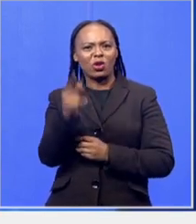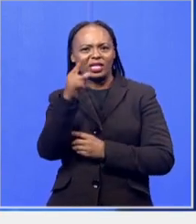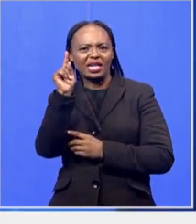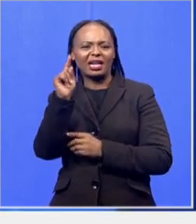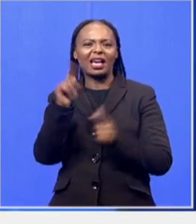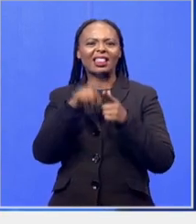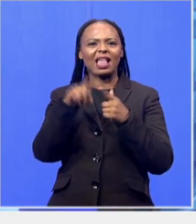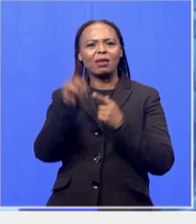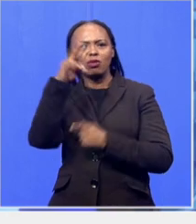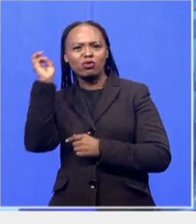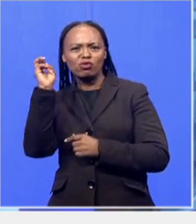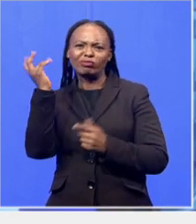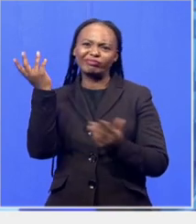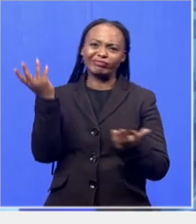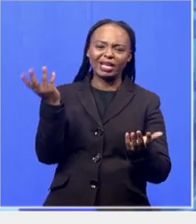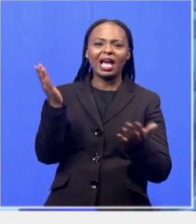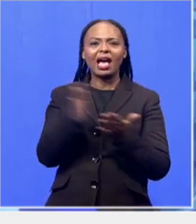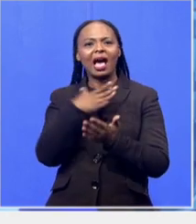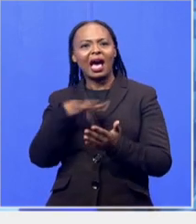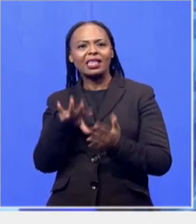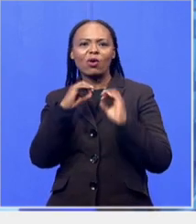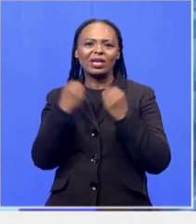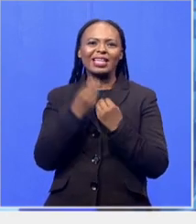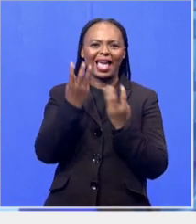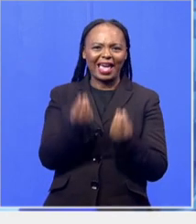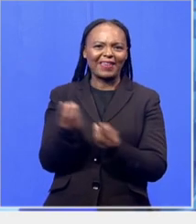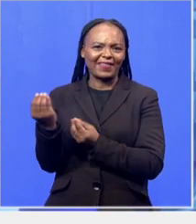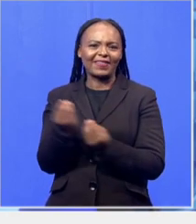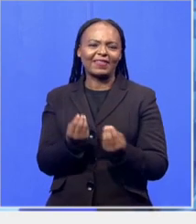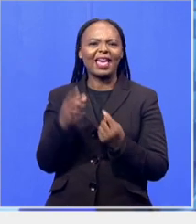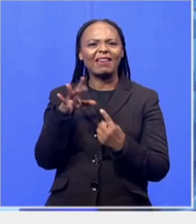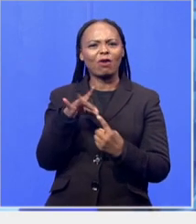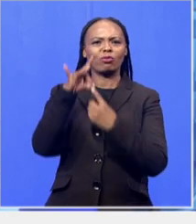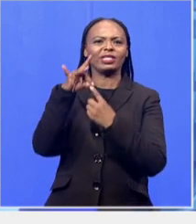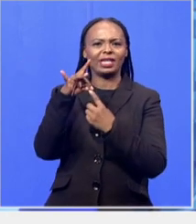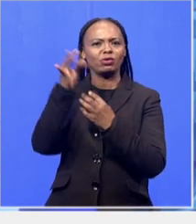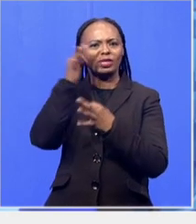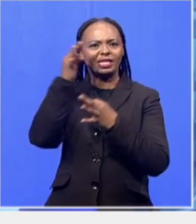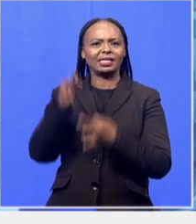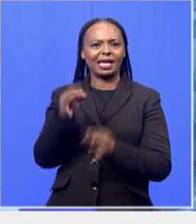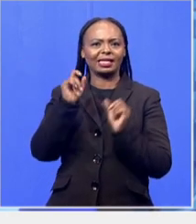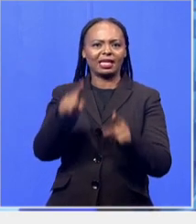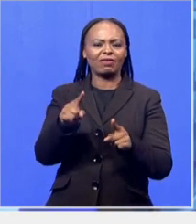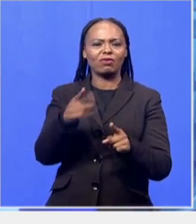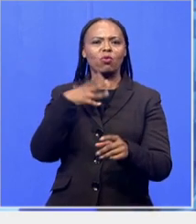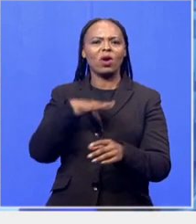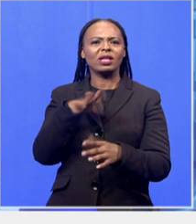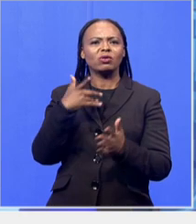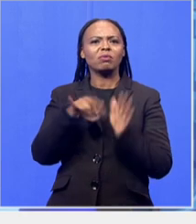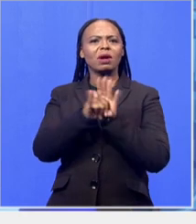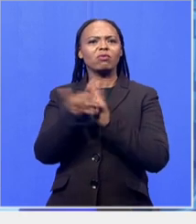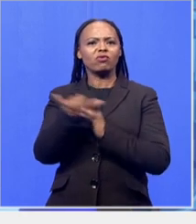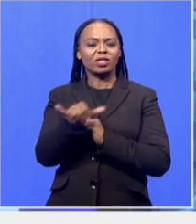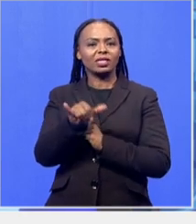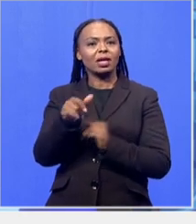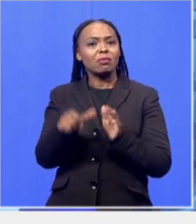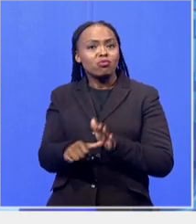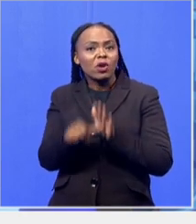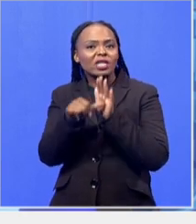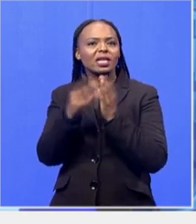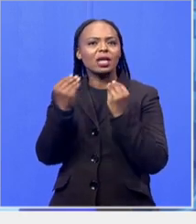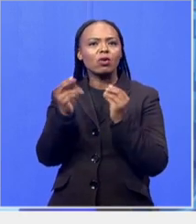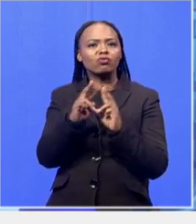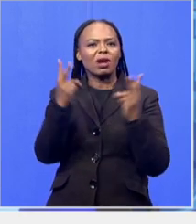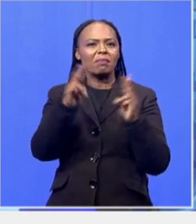tick. Definitely, like other organizations, they have that. So I think there's another option that you can decide in terms of how you want it to be. But most importantly, he's then using those different